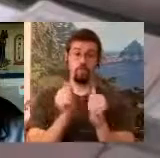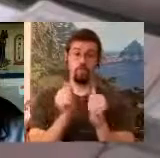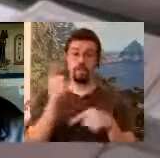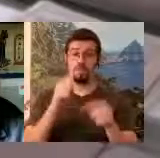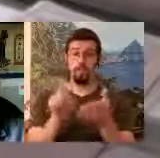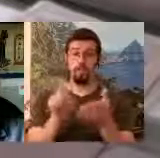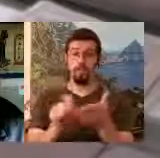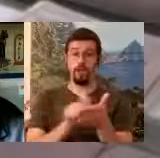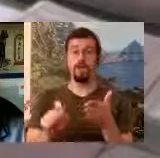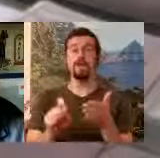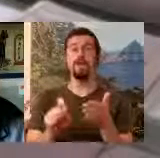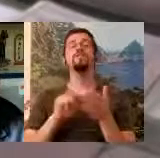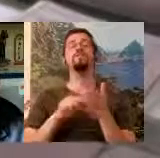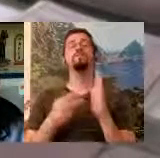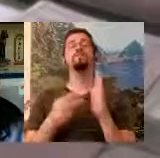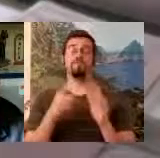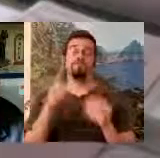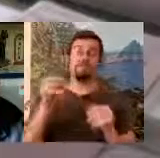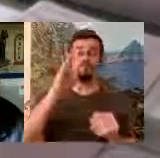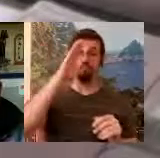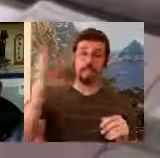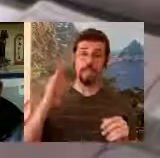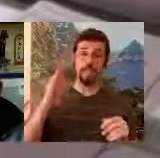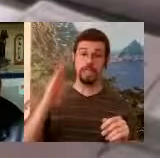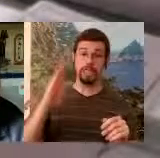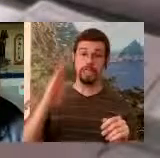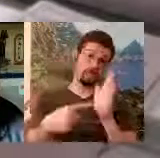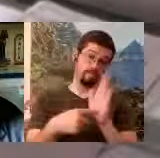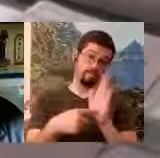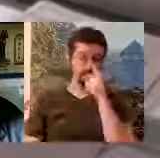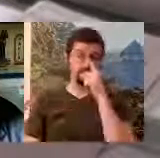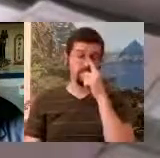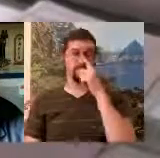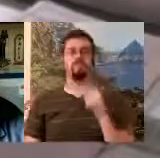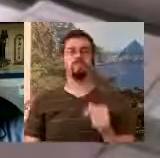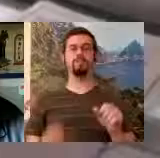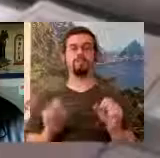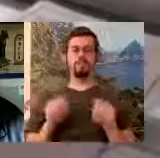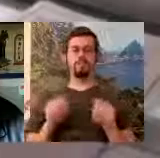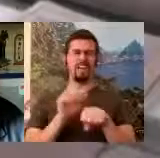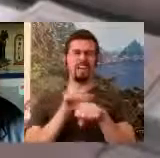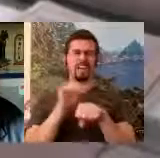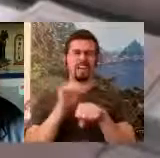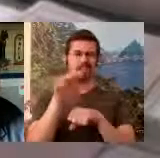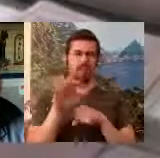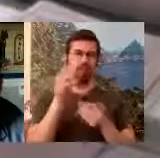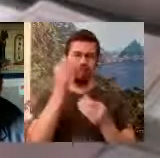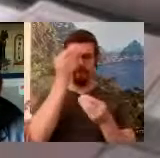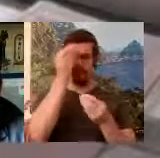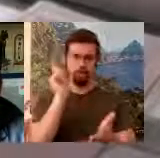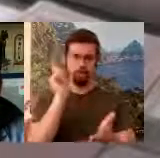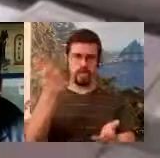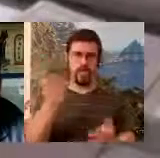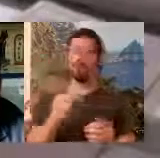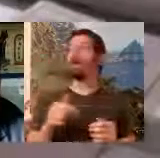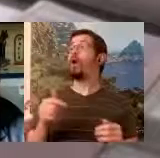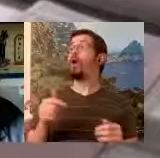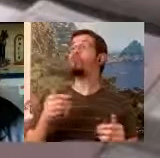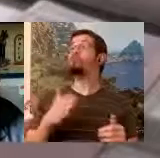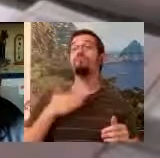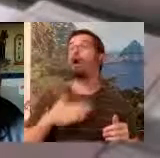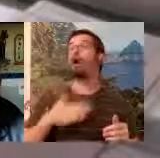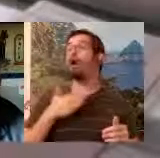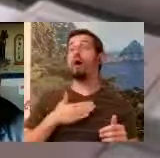words, they're in Brazil. I can send you the information later. I'd be glad.